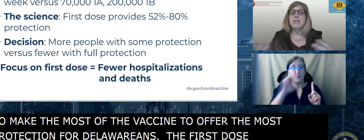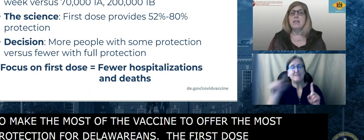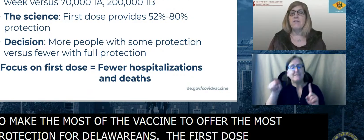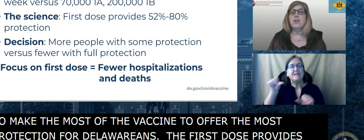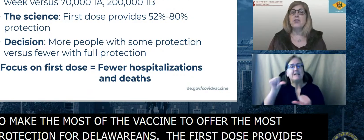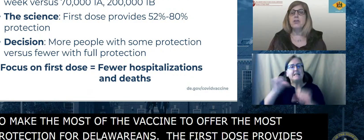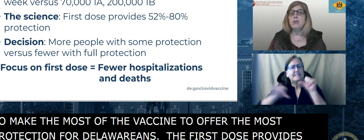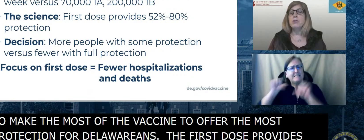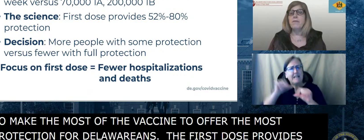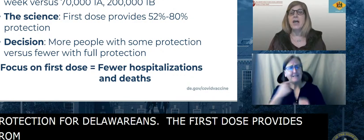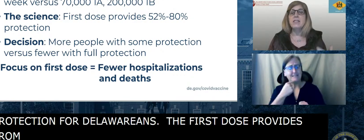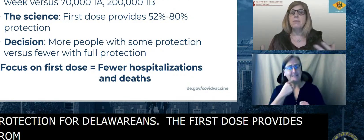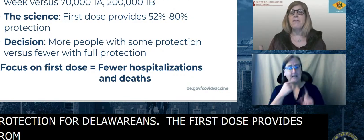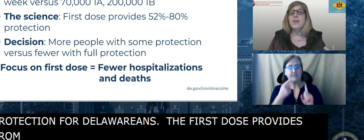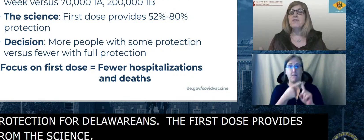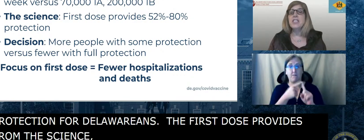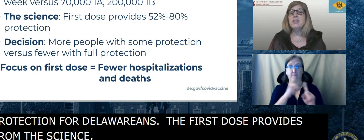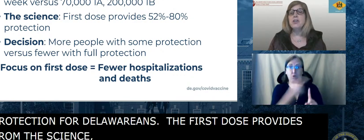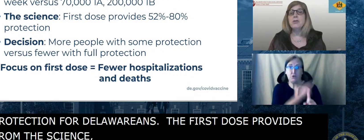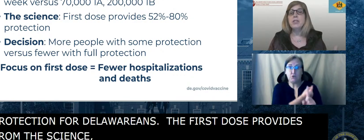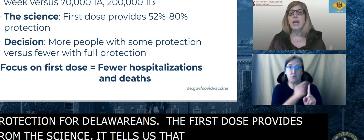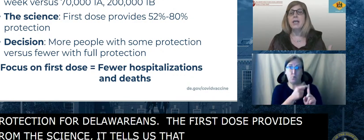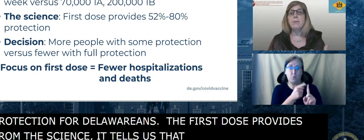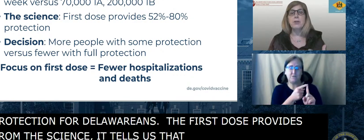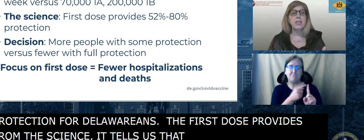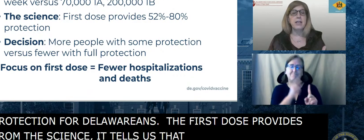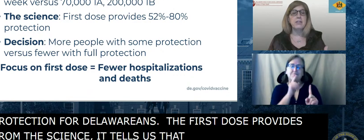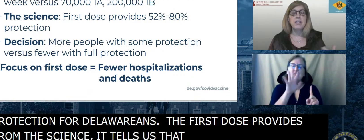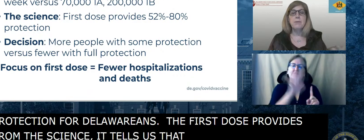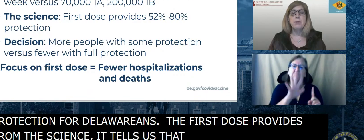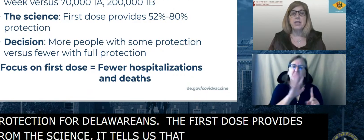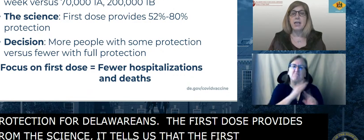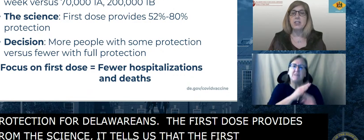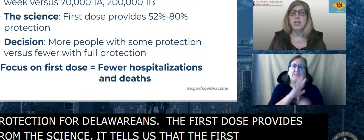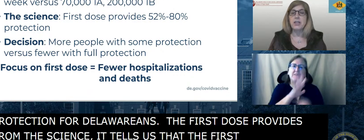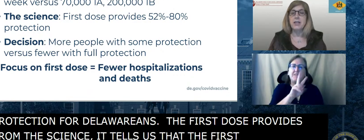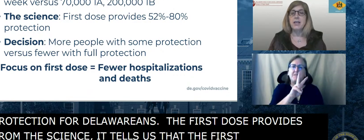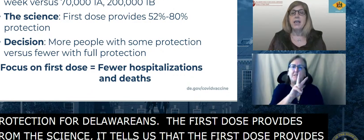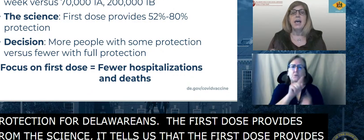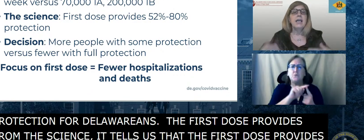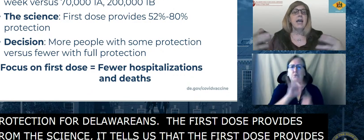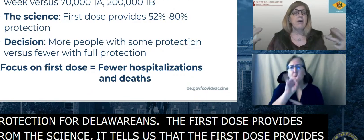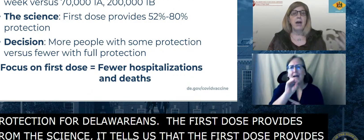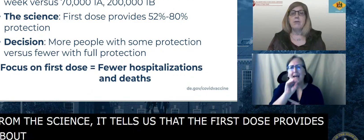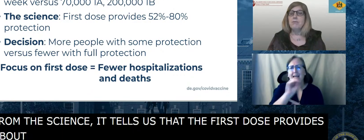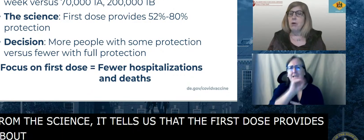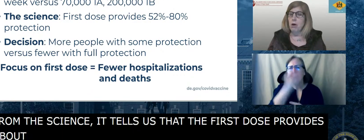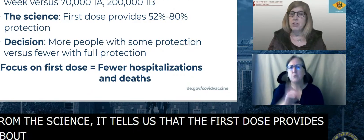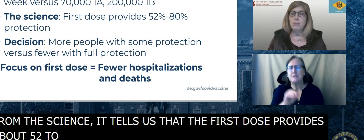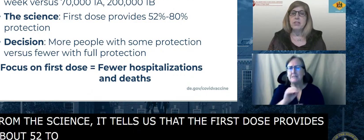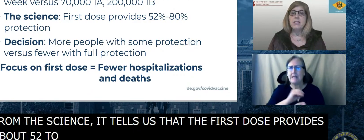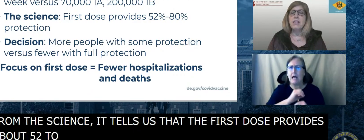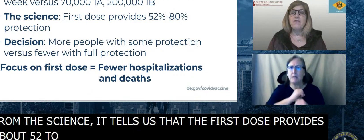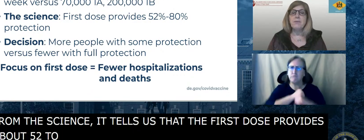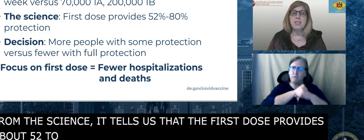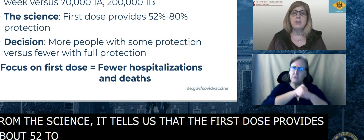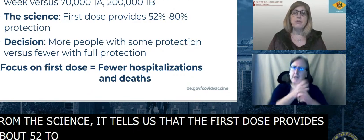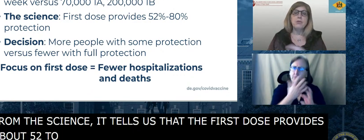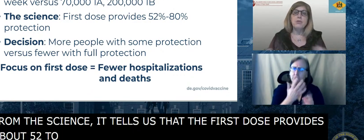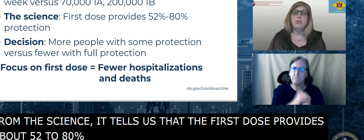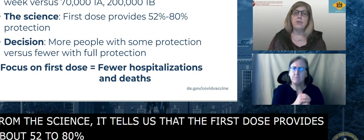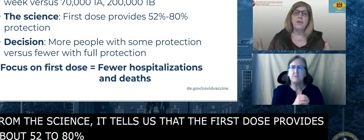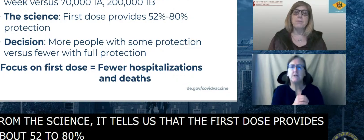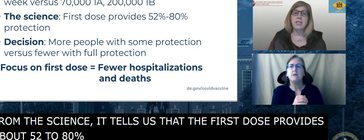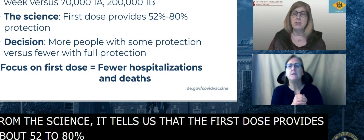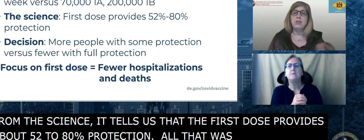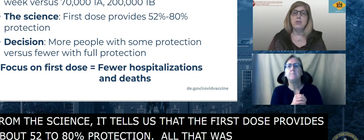tells us that the first dose provides about 52 to 80% protection. Now, all that was studied from this